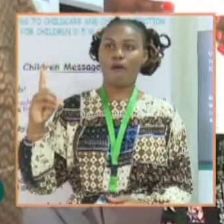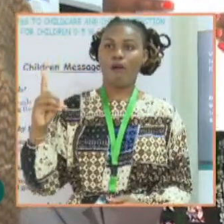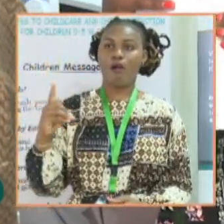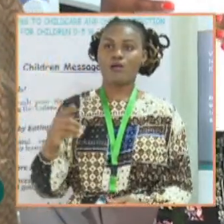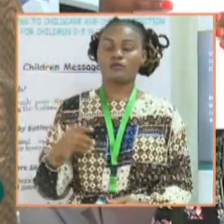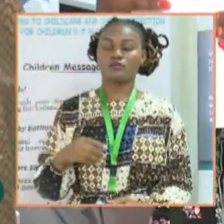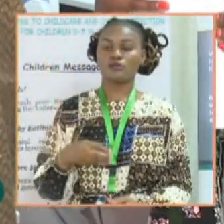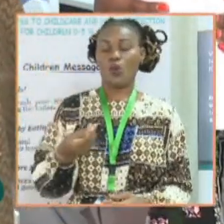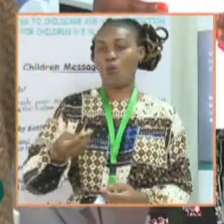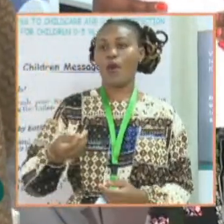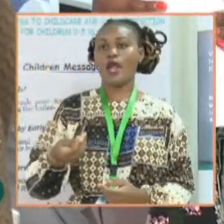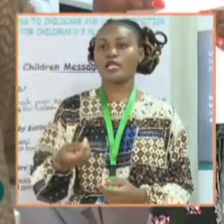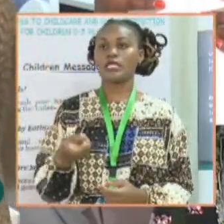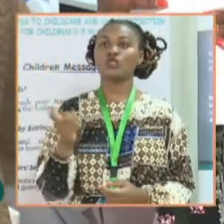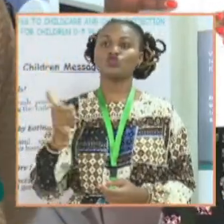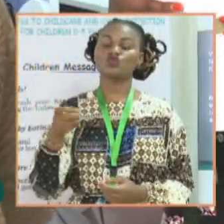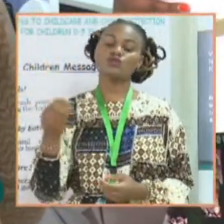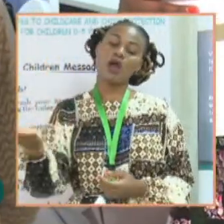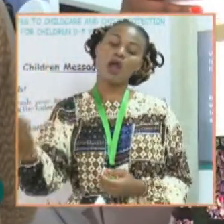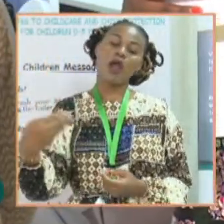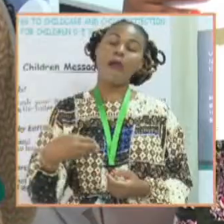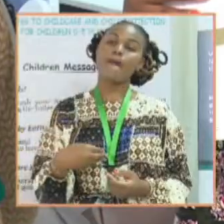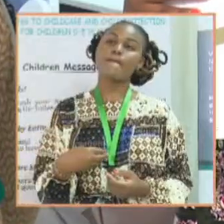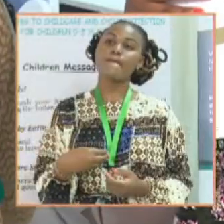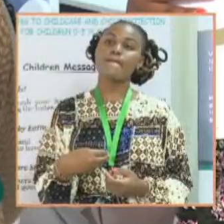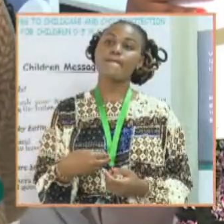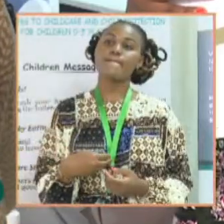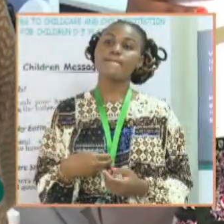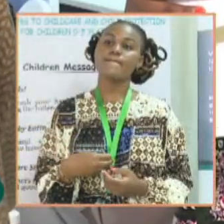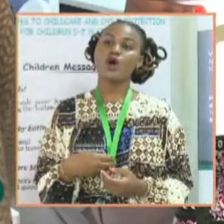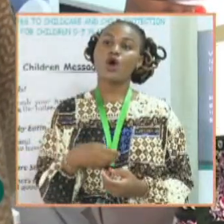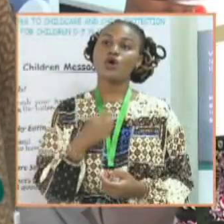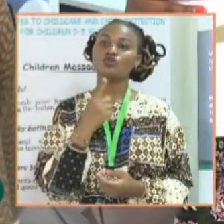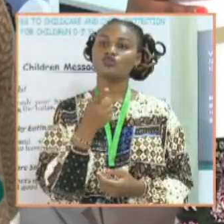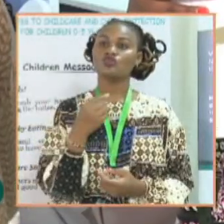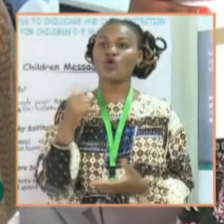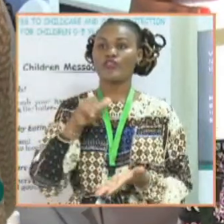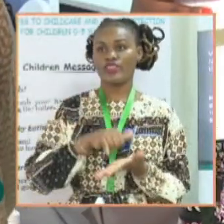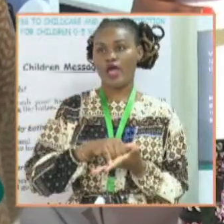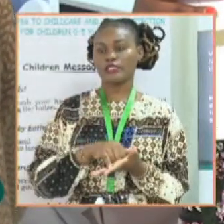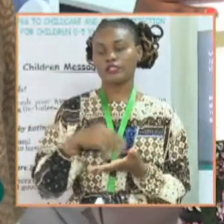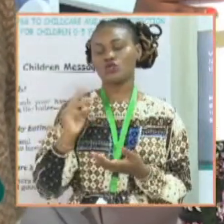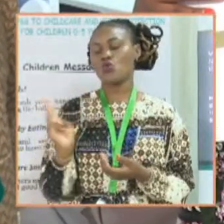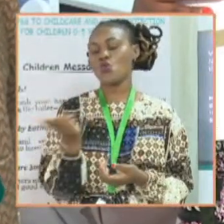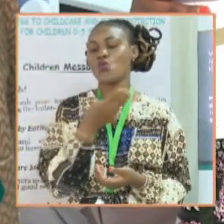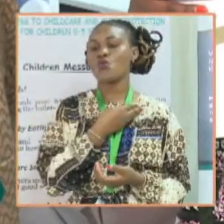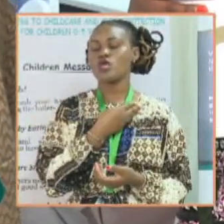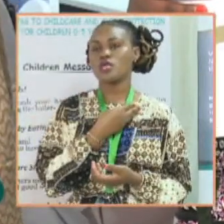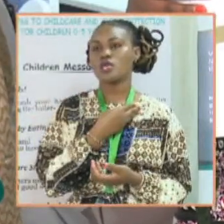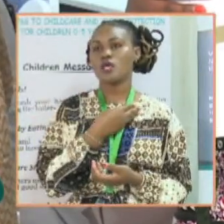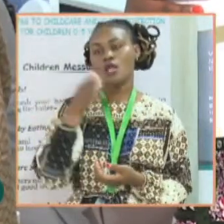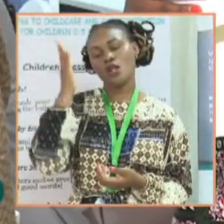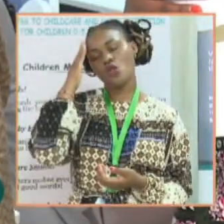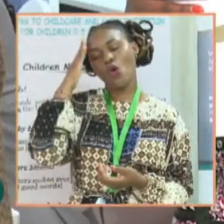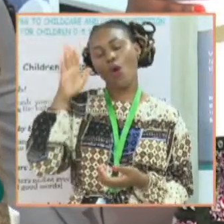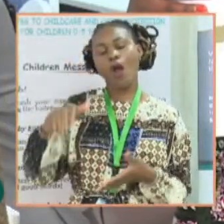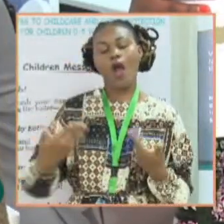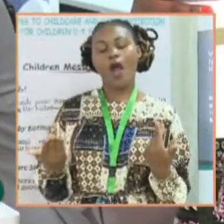come. When actually we ourselves have not purposed to be in the